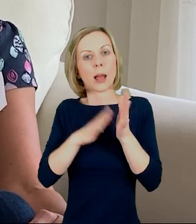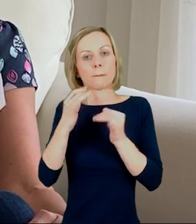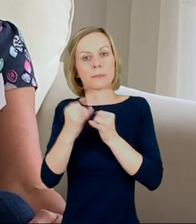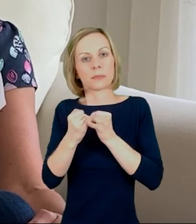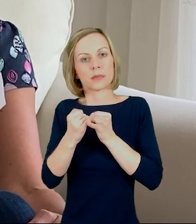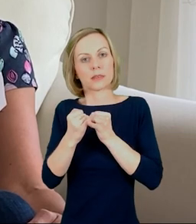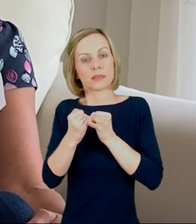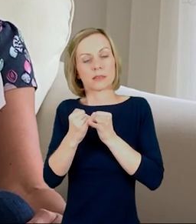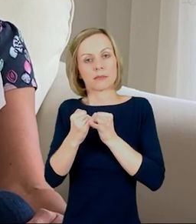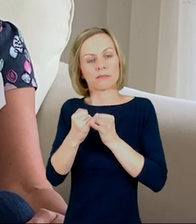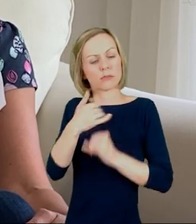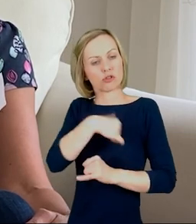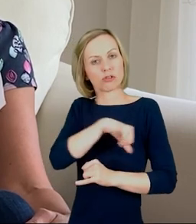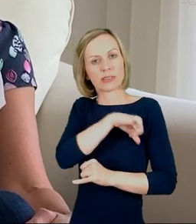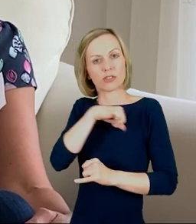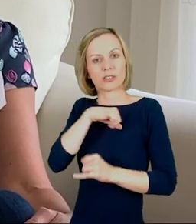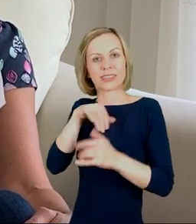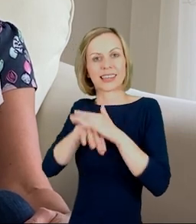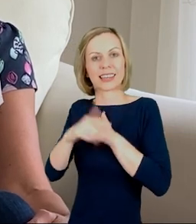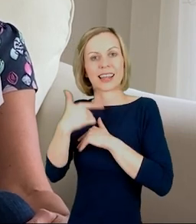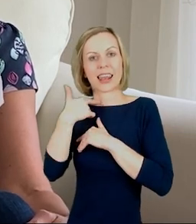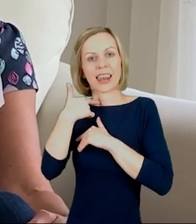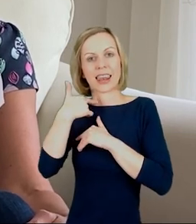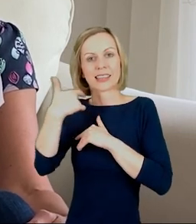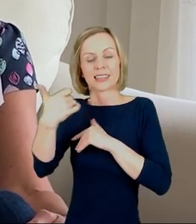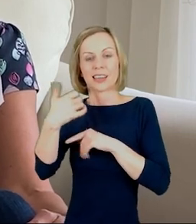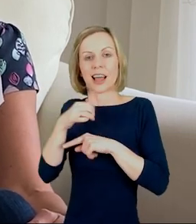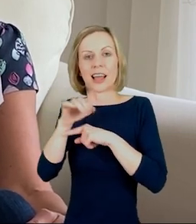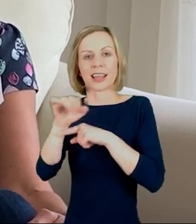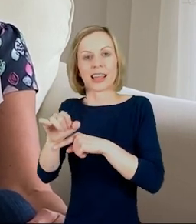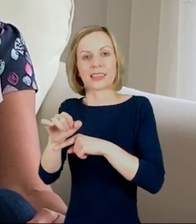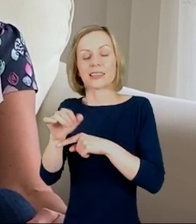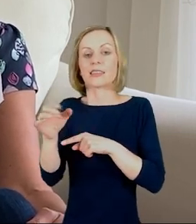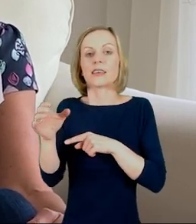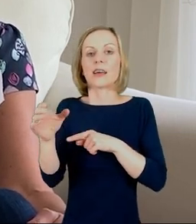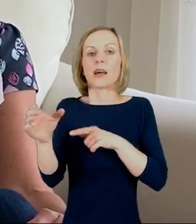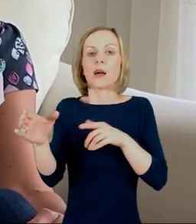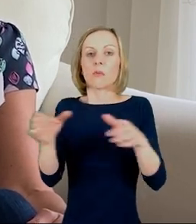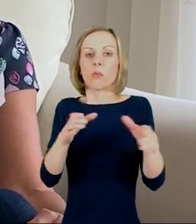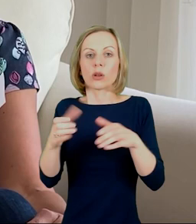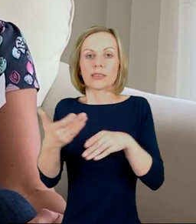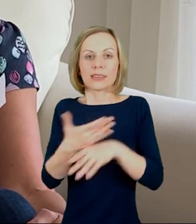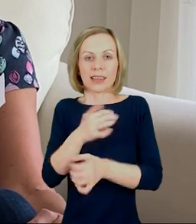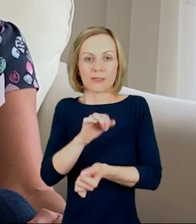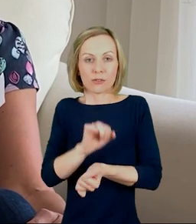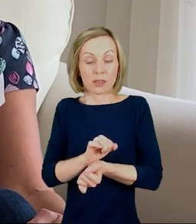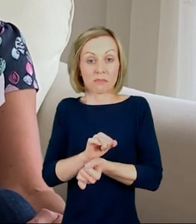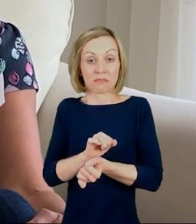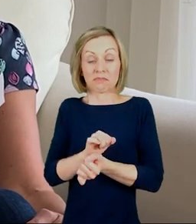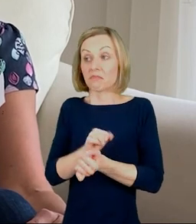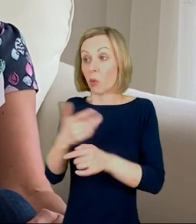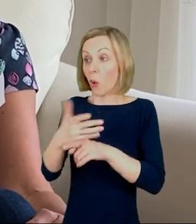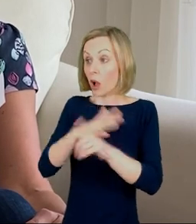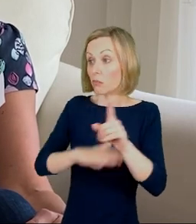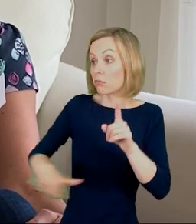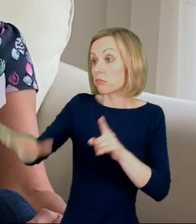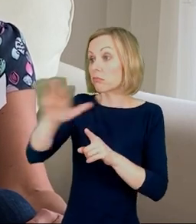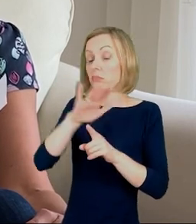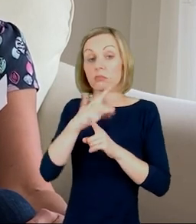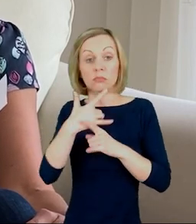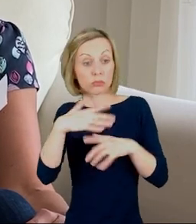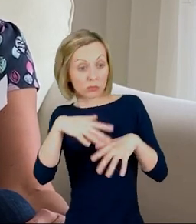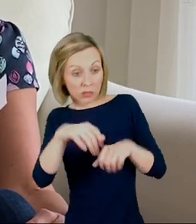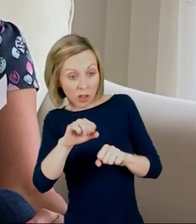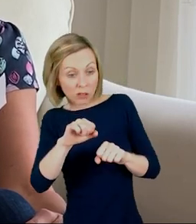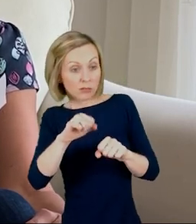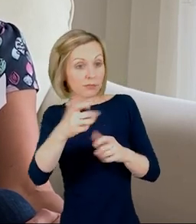Christians in Leicester and Leicestershire Against Modern Slavery. And we work throughout Leicester Diocese, trying to start conversations with different